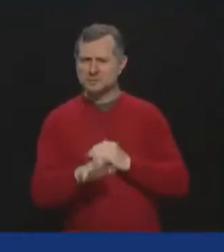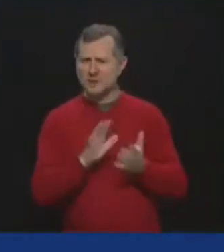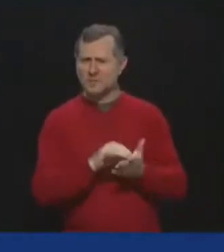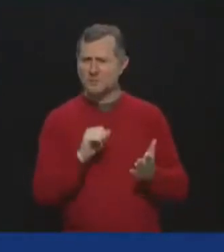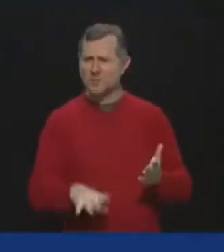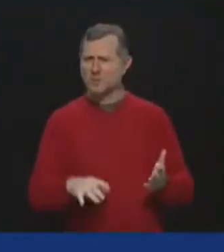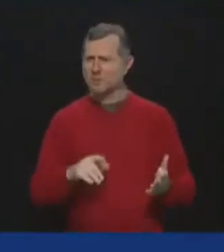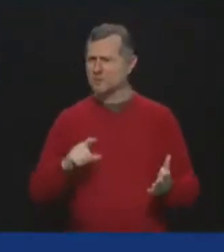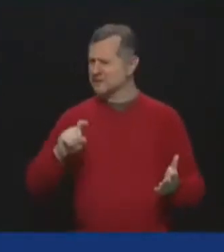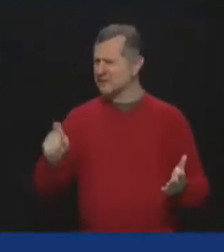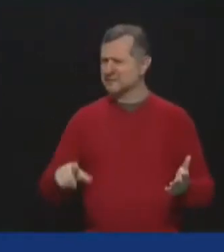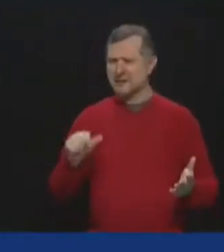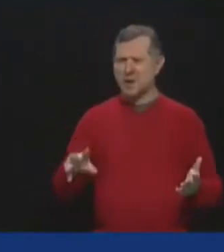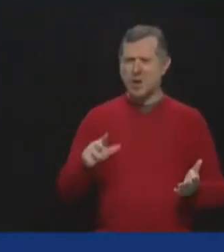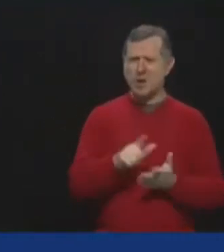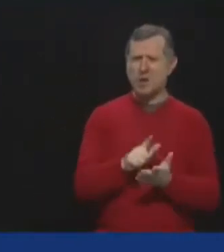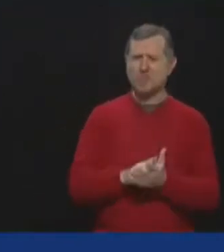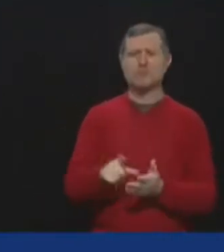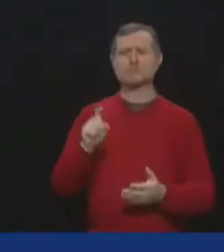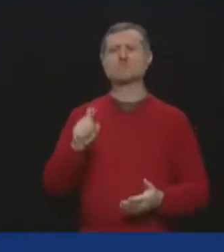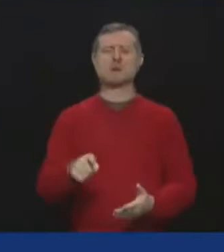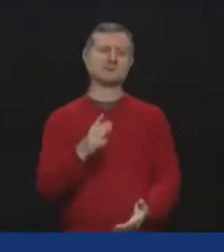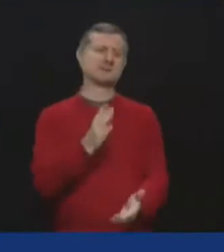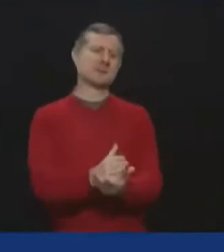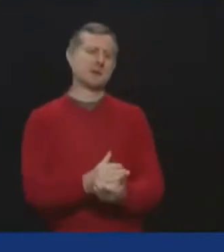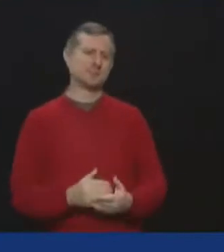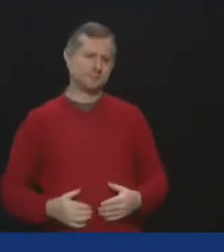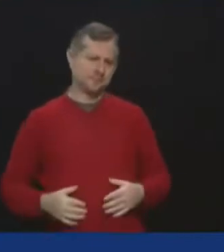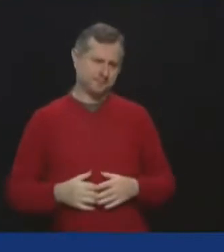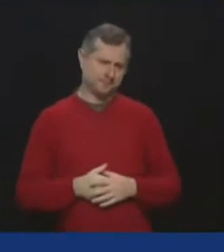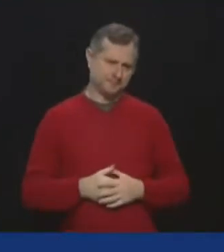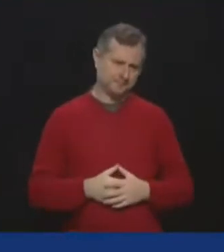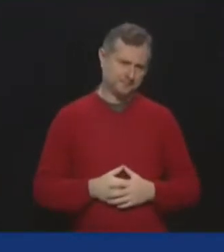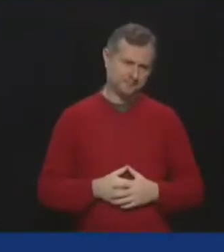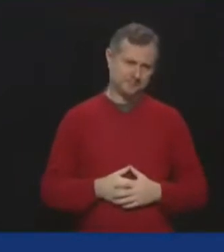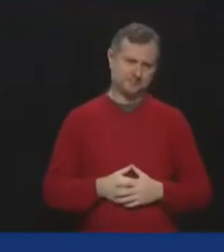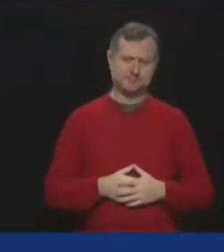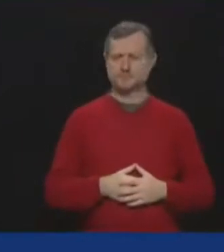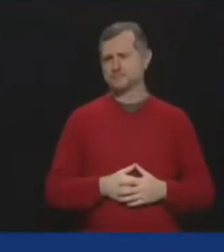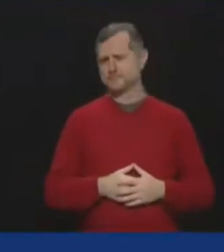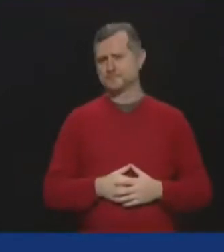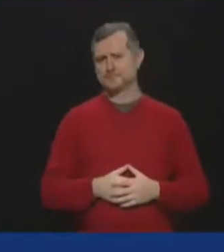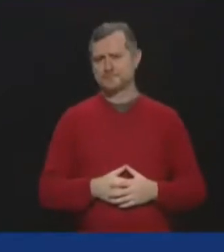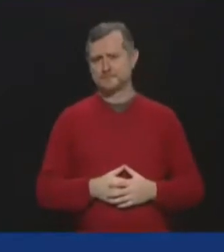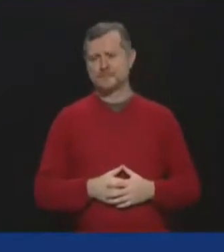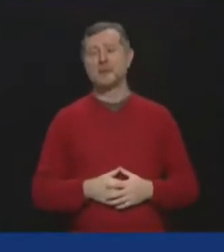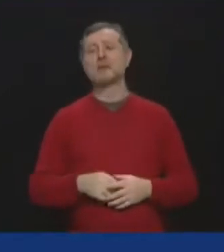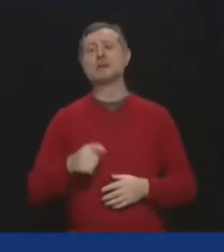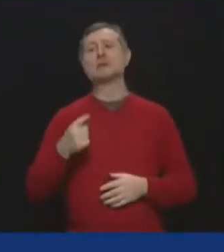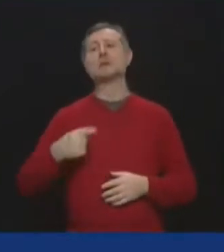law, have got to stop. They have been chipping away